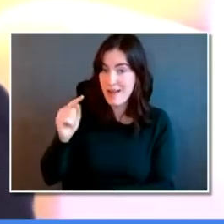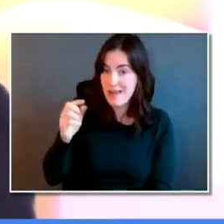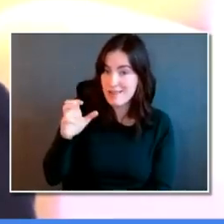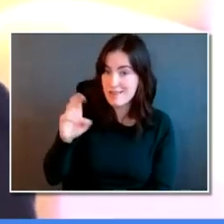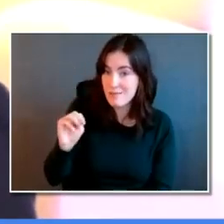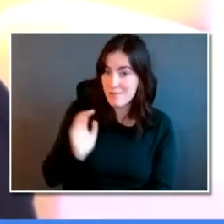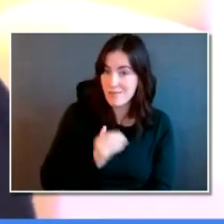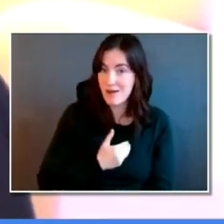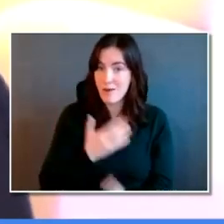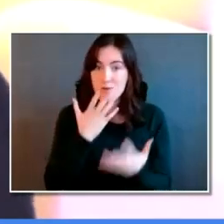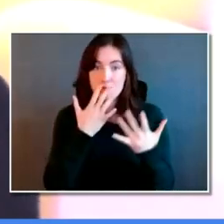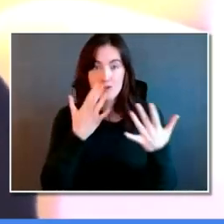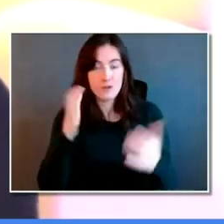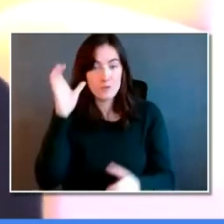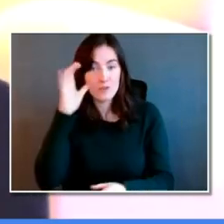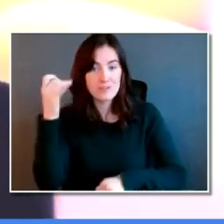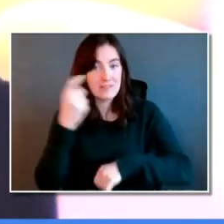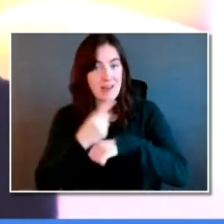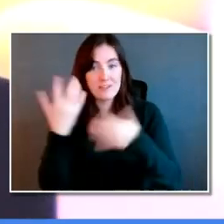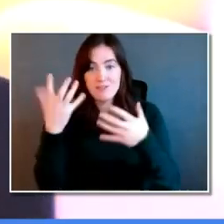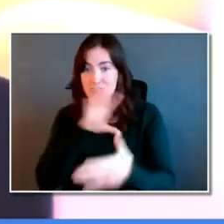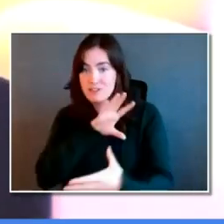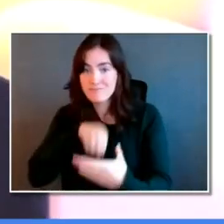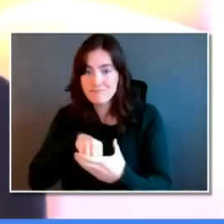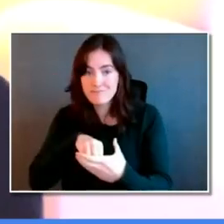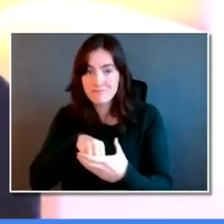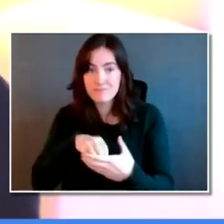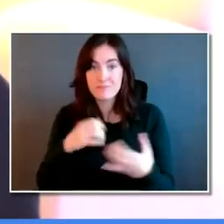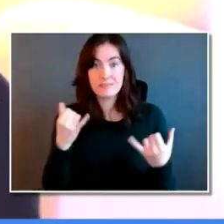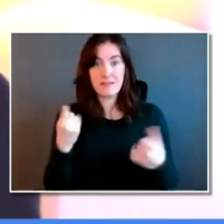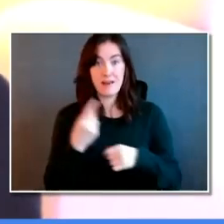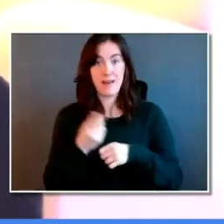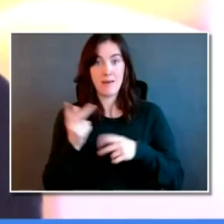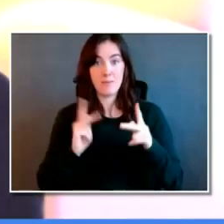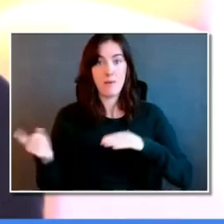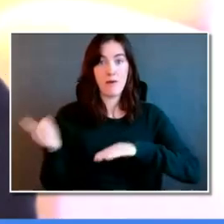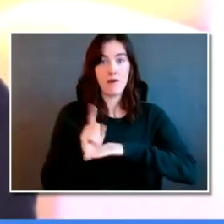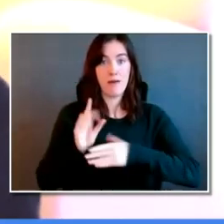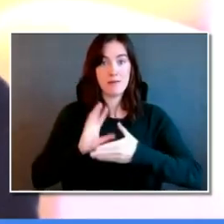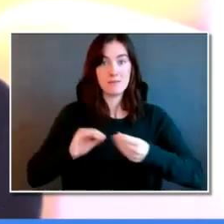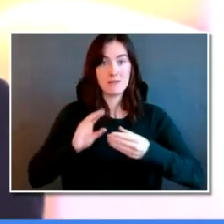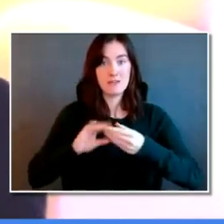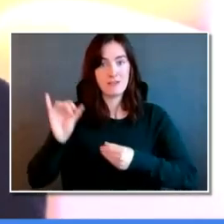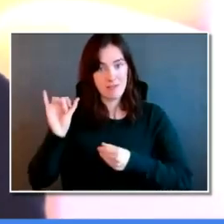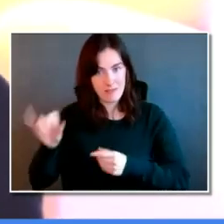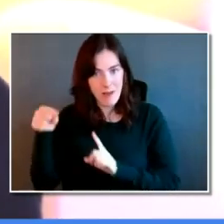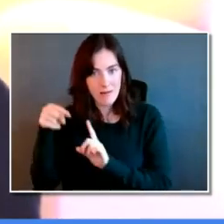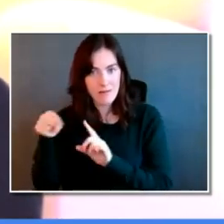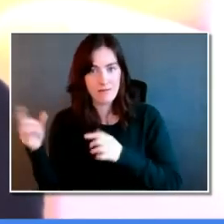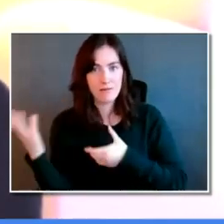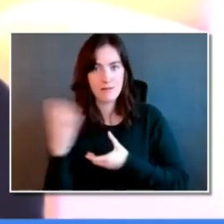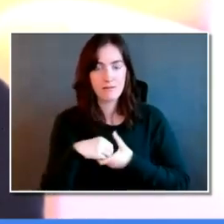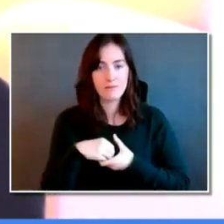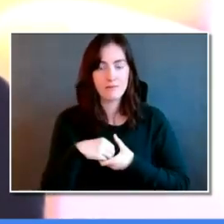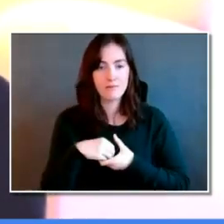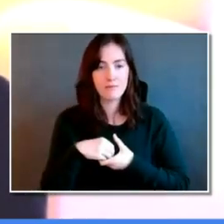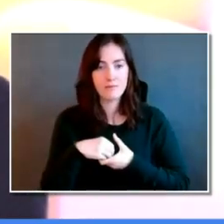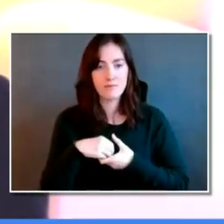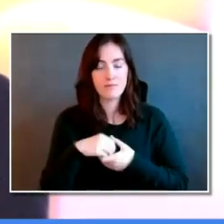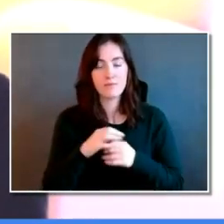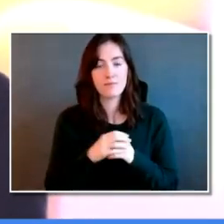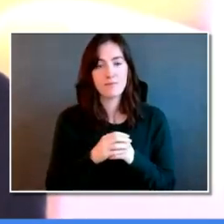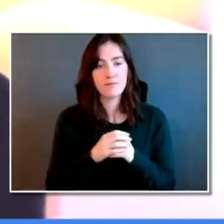today. It's in the speeches that you're listening to. And all the time, and certainly it's